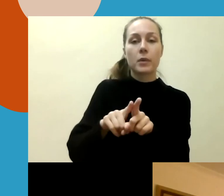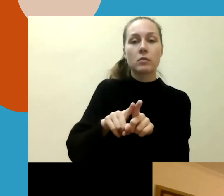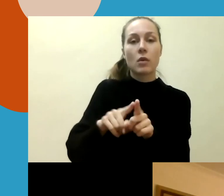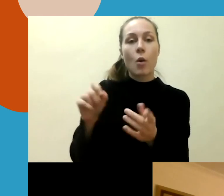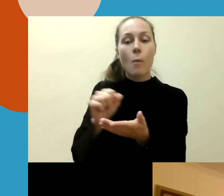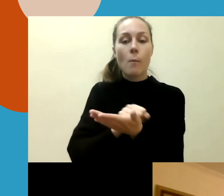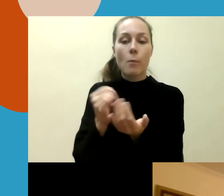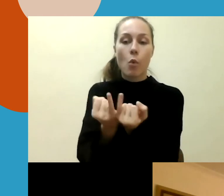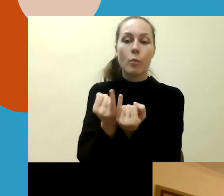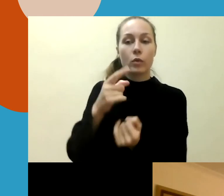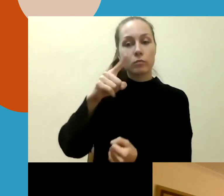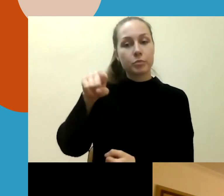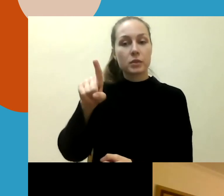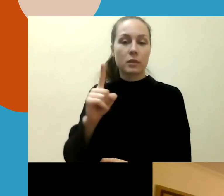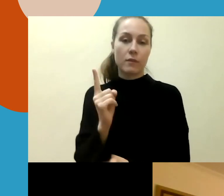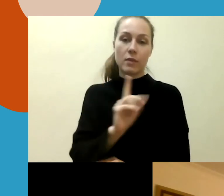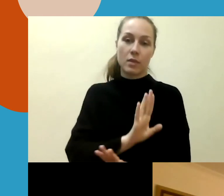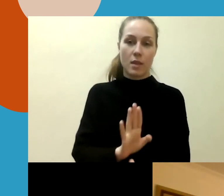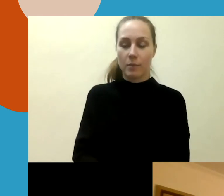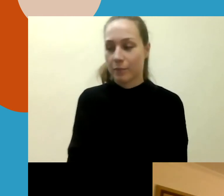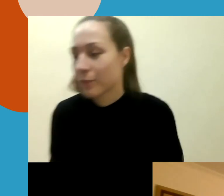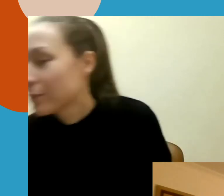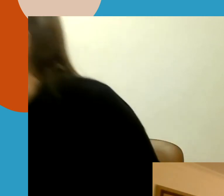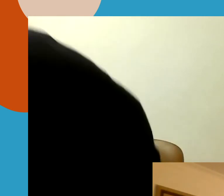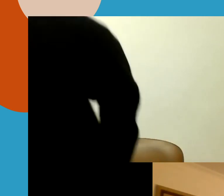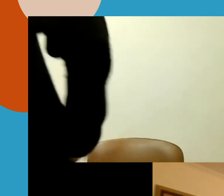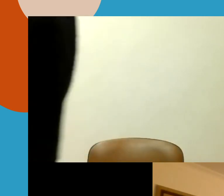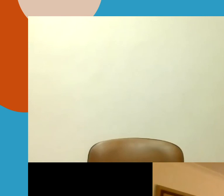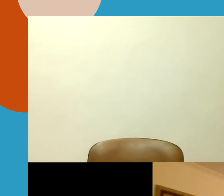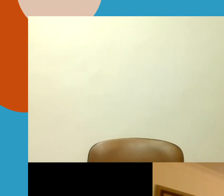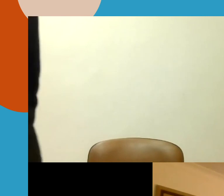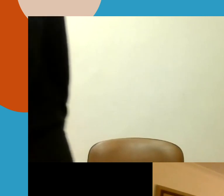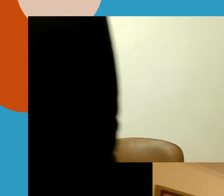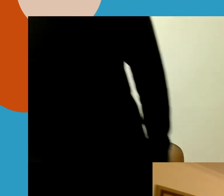effective results rather than just a tick in the paper?